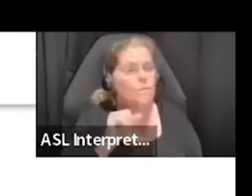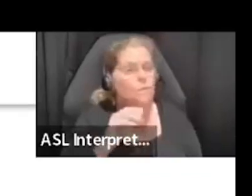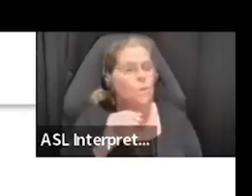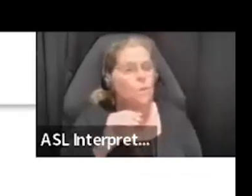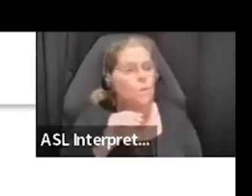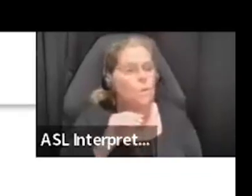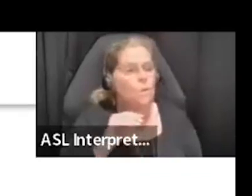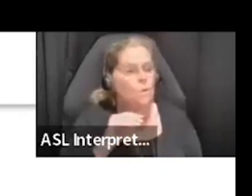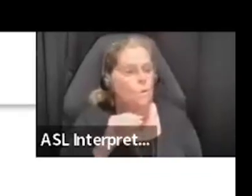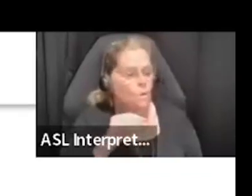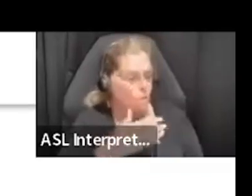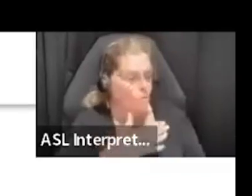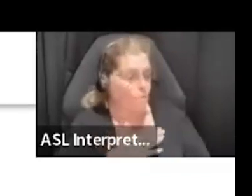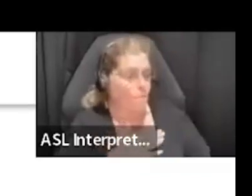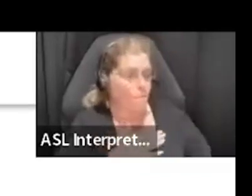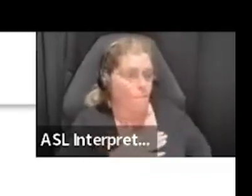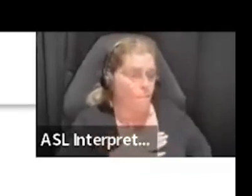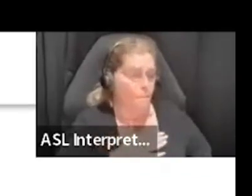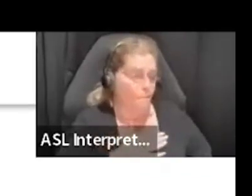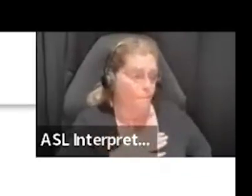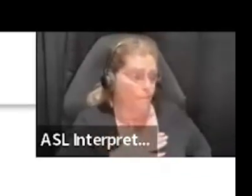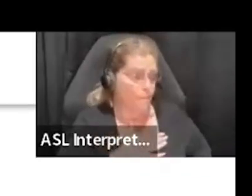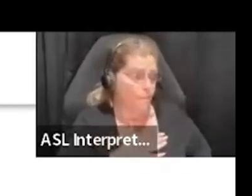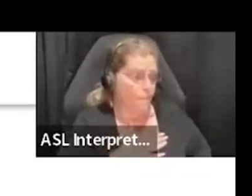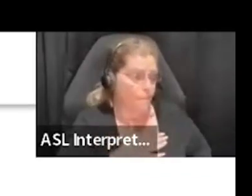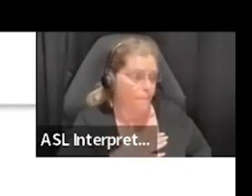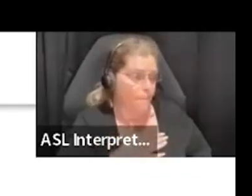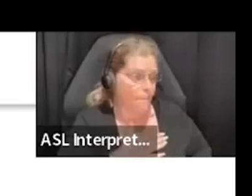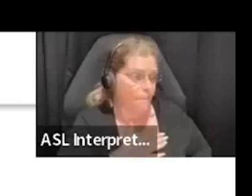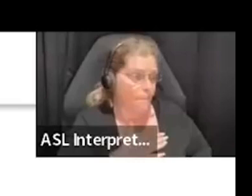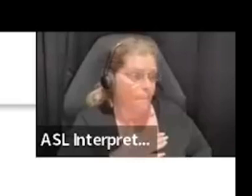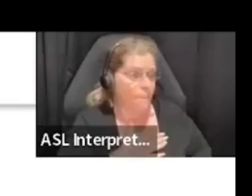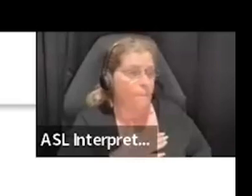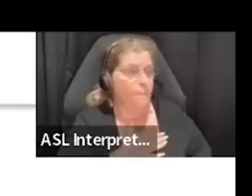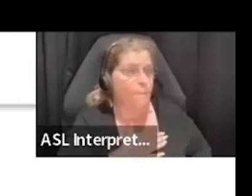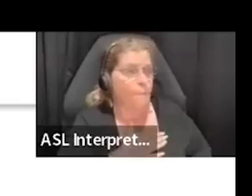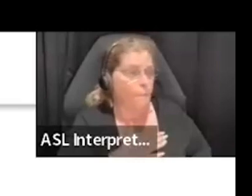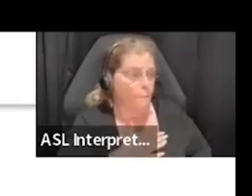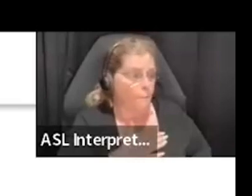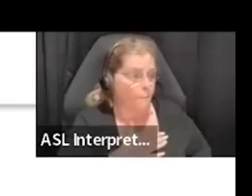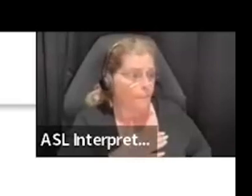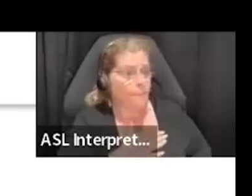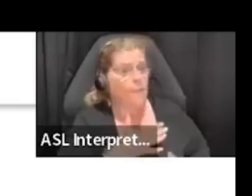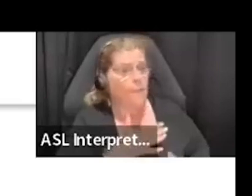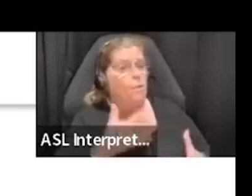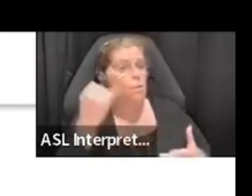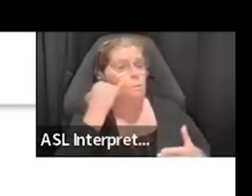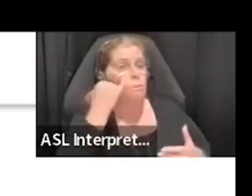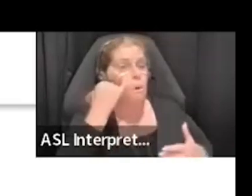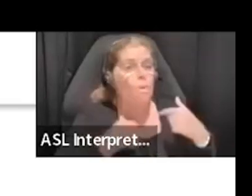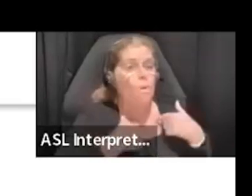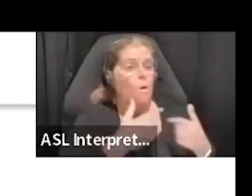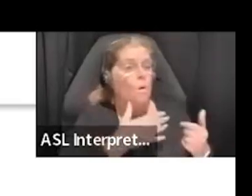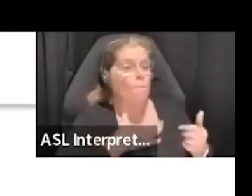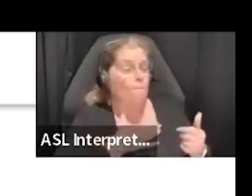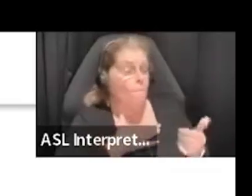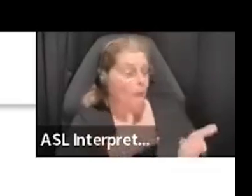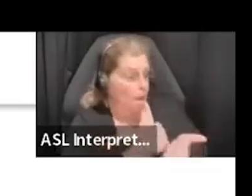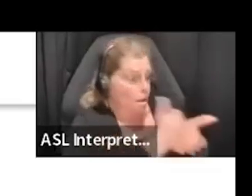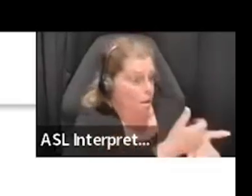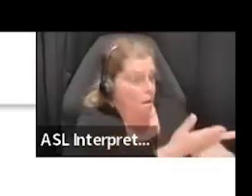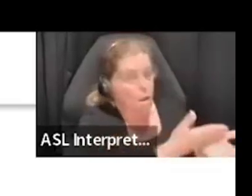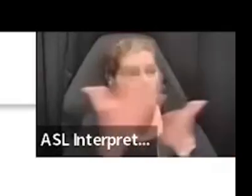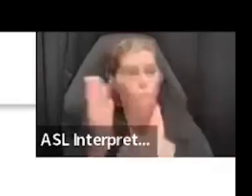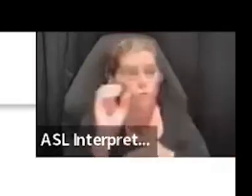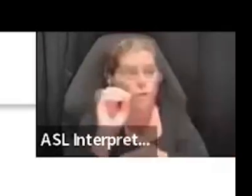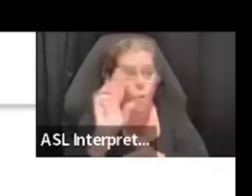necessarily take an intervention that worked in, say, Oregon and try to apply it to my population. I want to know what works with